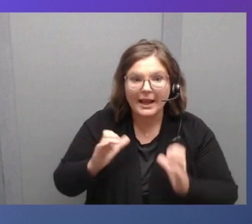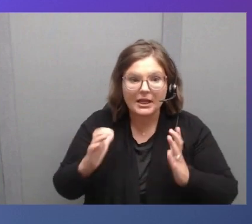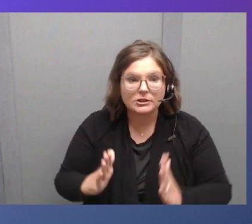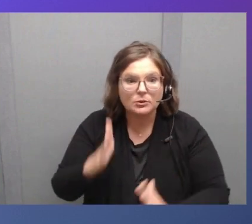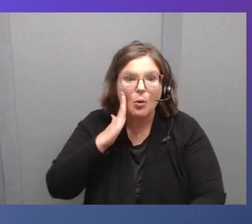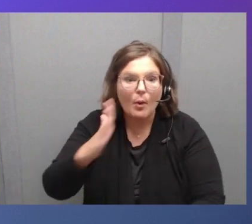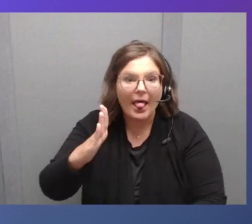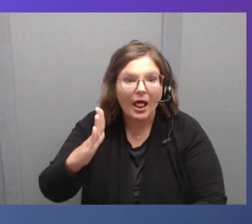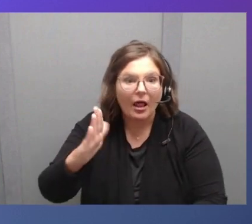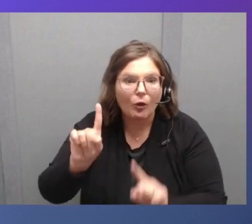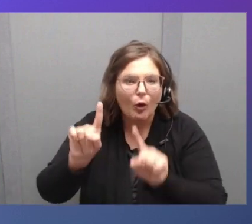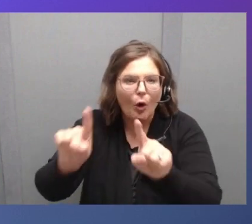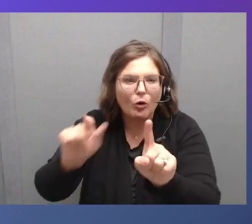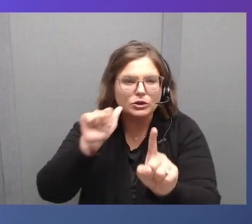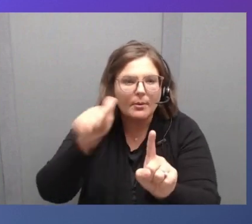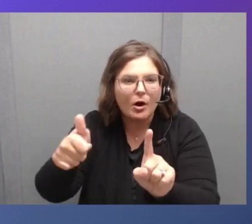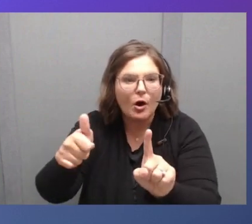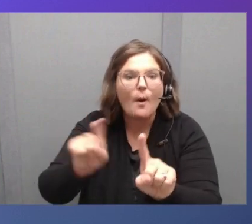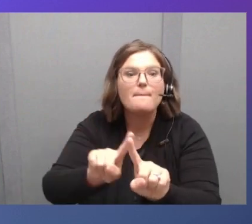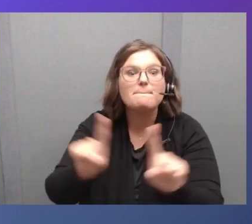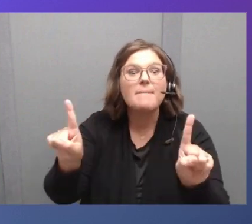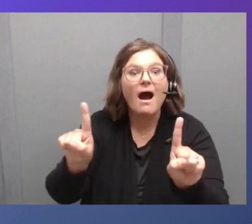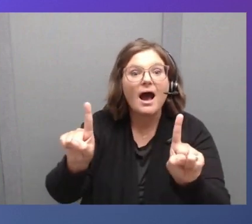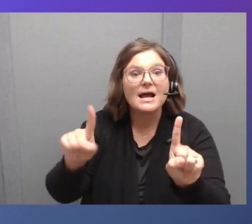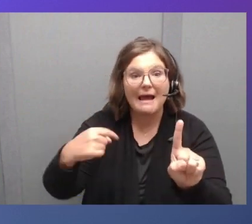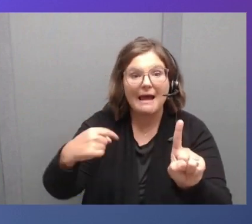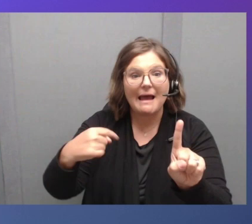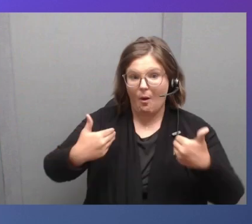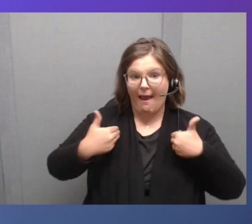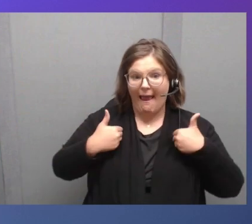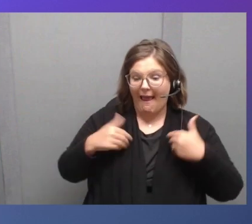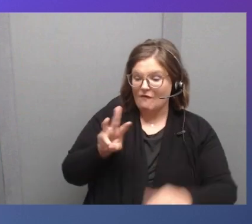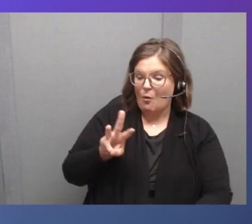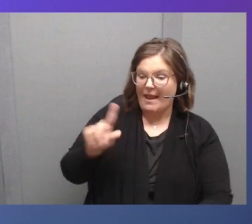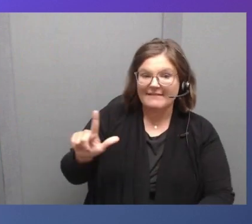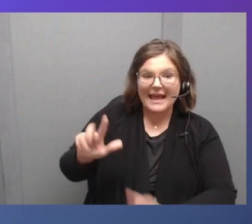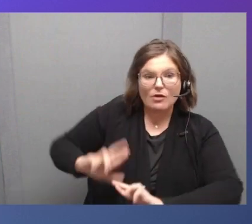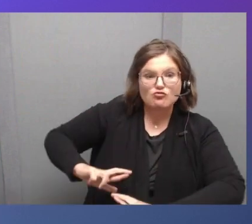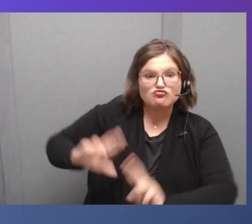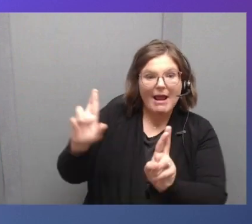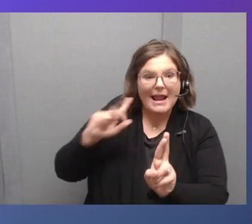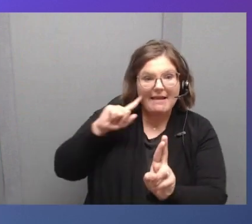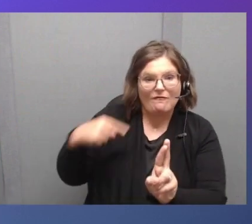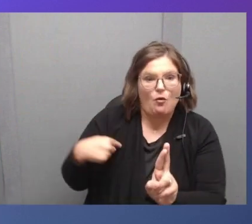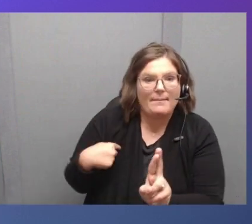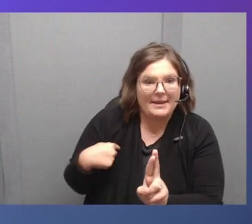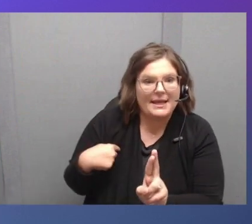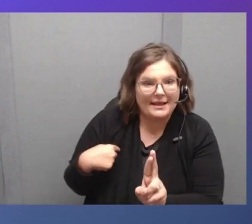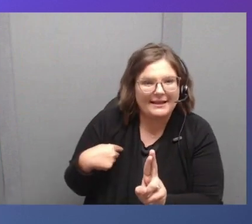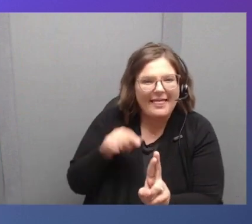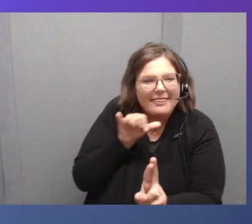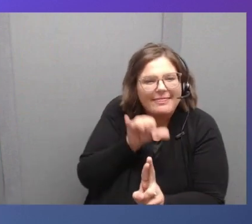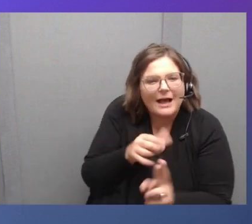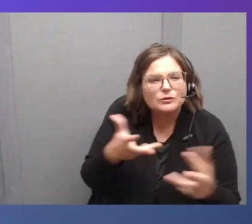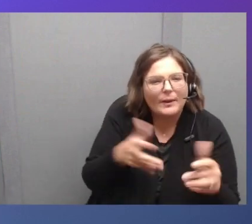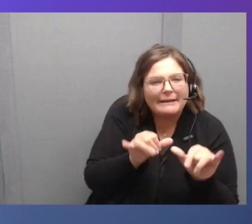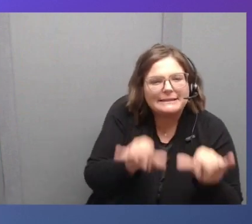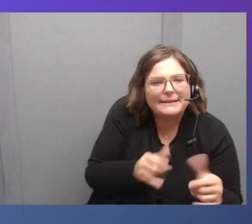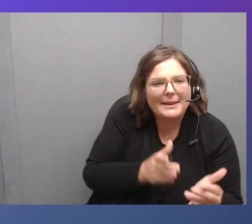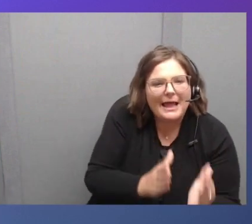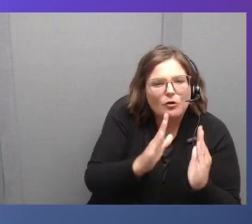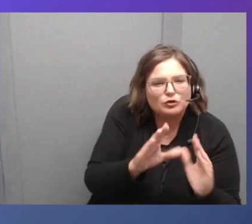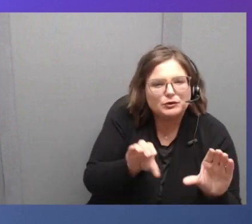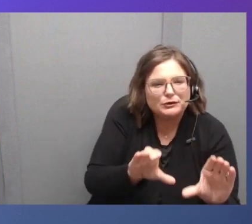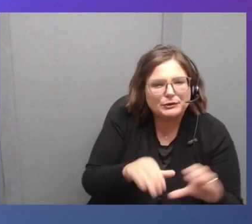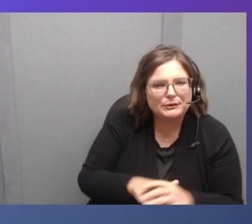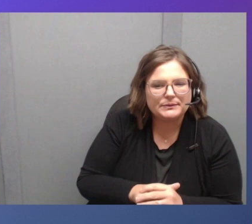happens, there'll be a wavelength zone ready for me, and I'll seamlessly scale to meet those customer demands, and that's what EKS lets you do. That's pretty groovy,